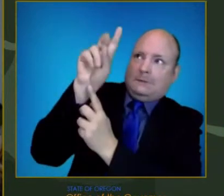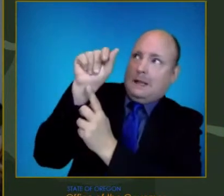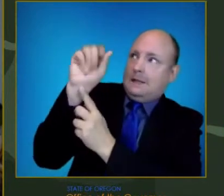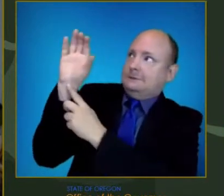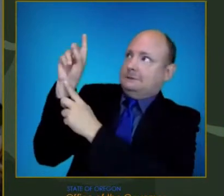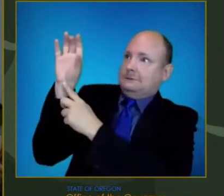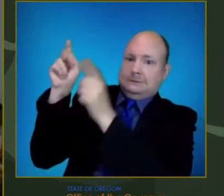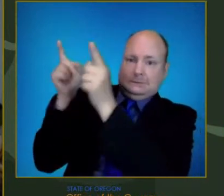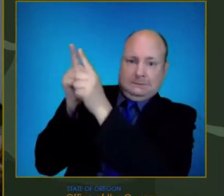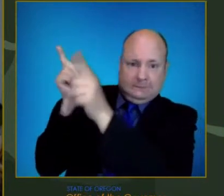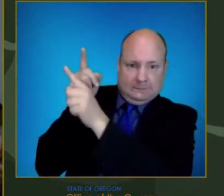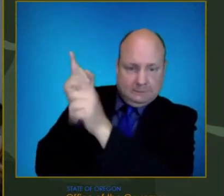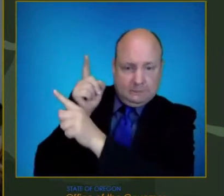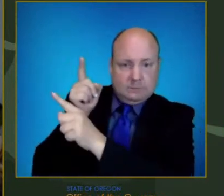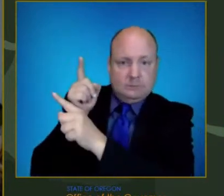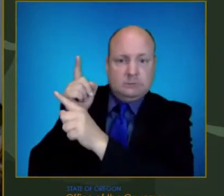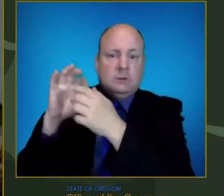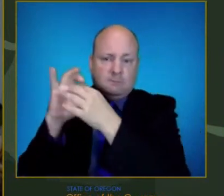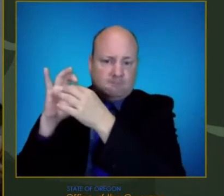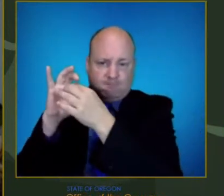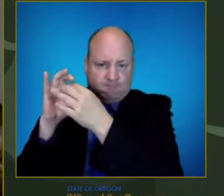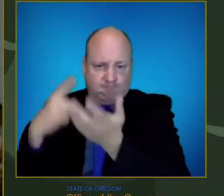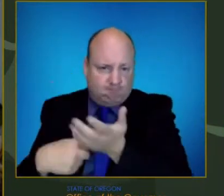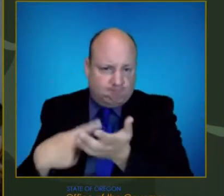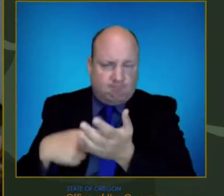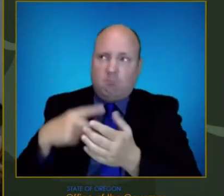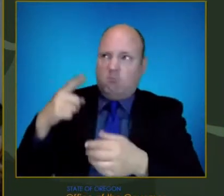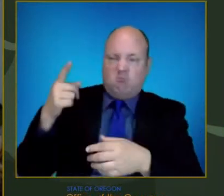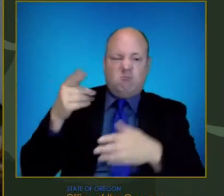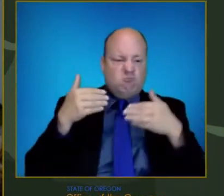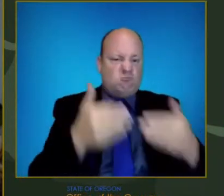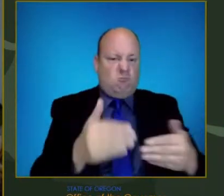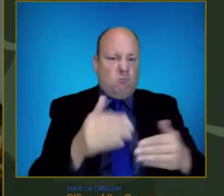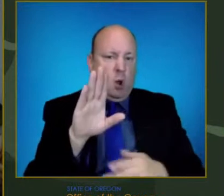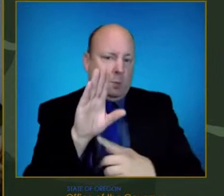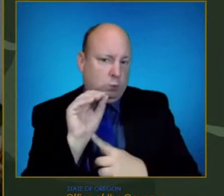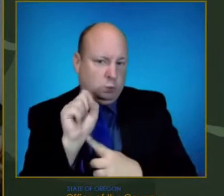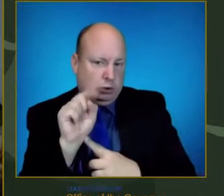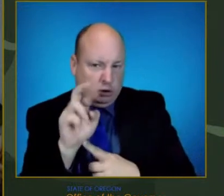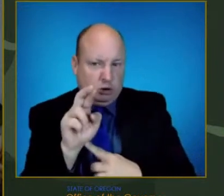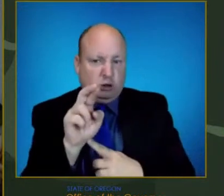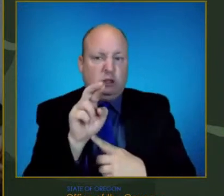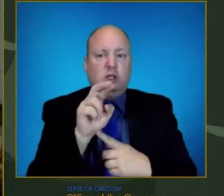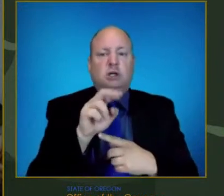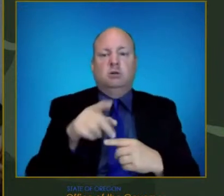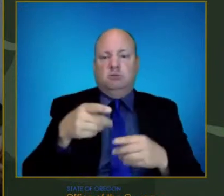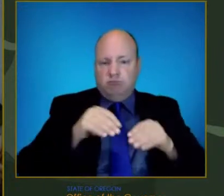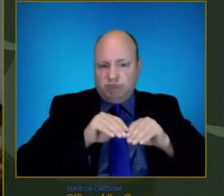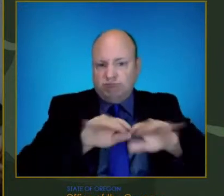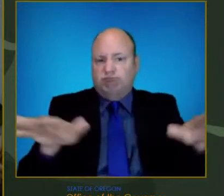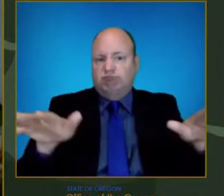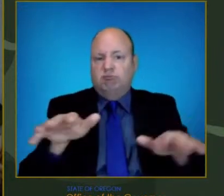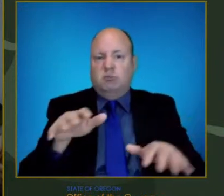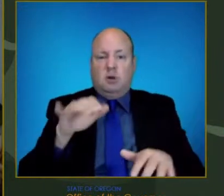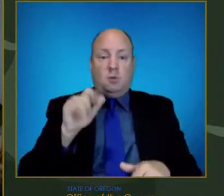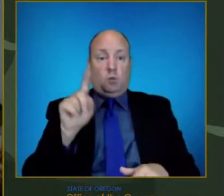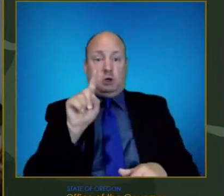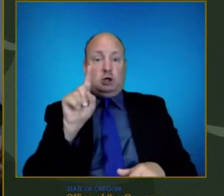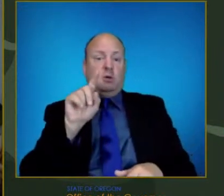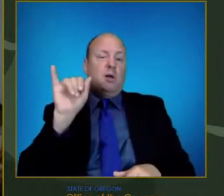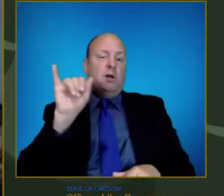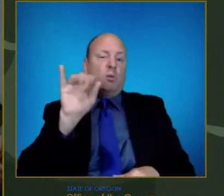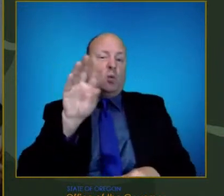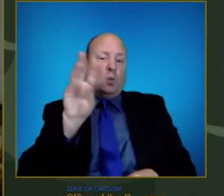September 23rd. And finally, the next day, the Western States Scientific Safety Review Workgroup made its